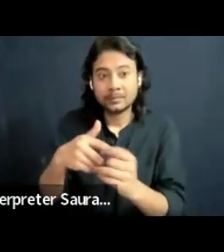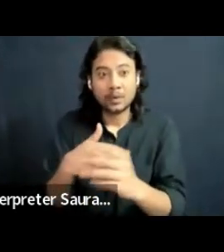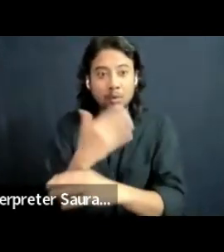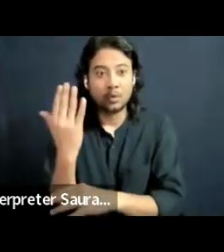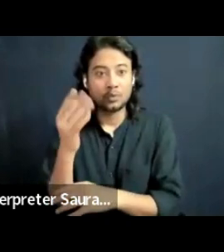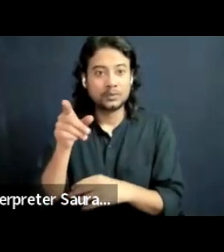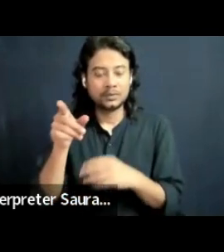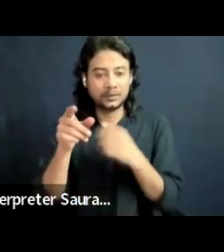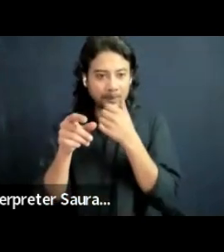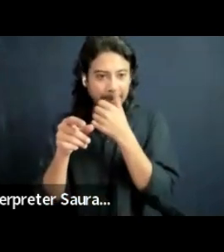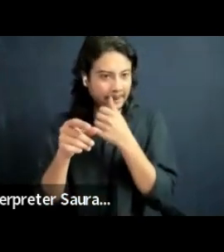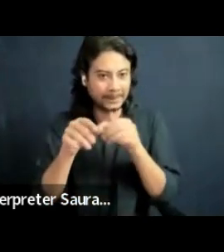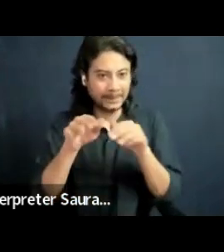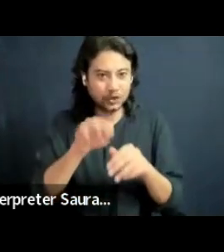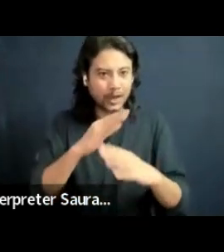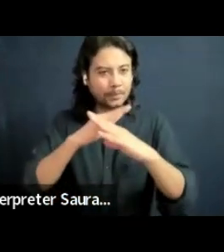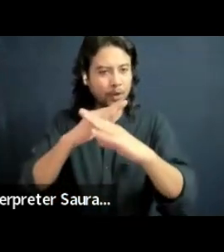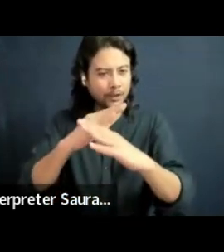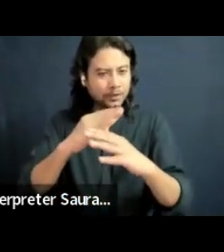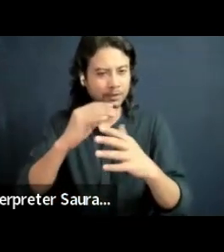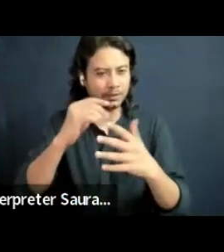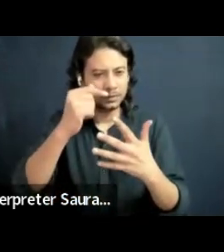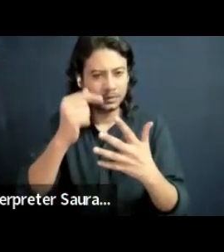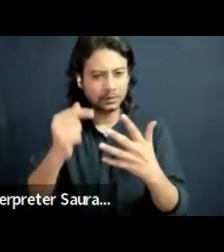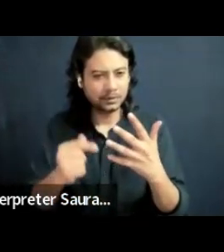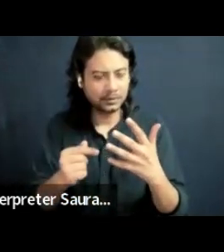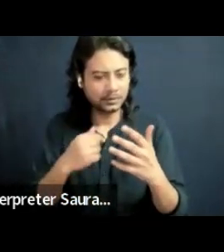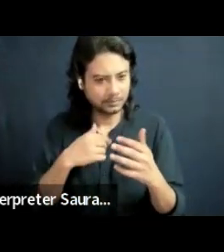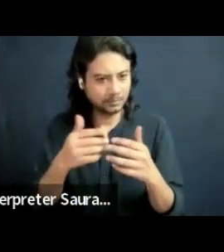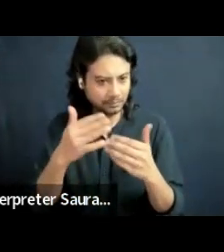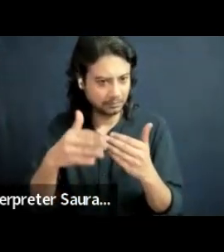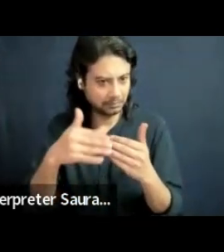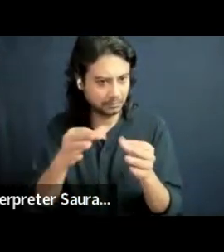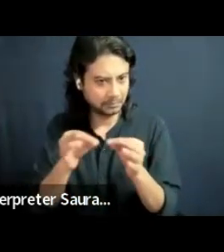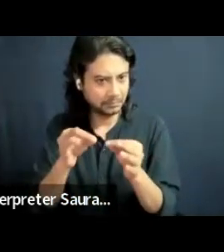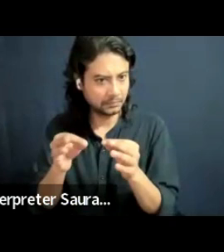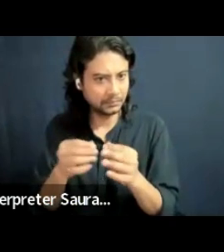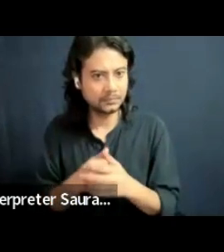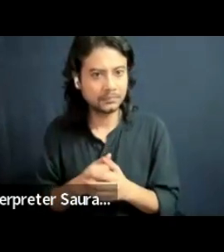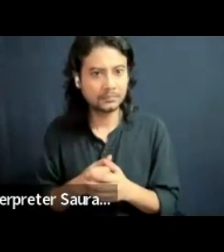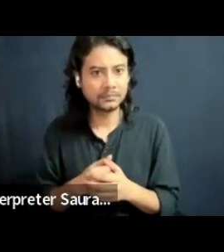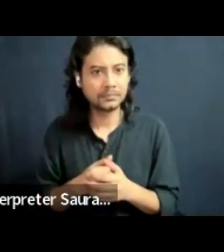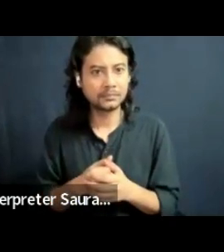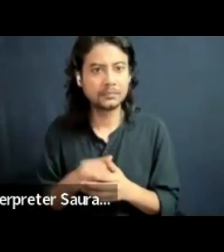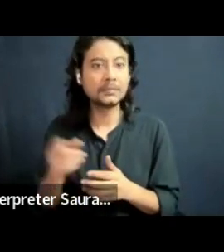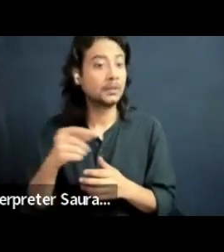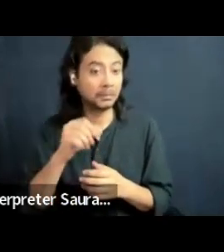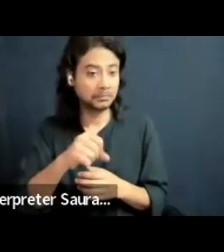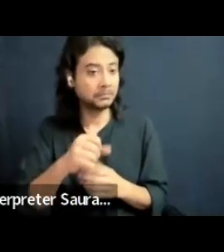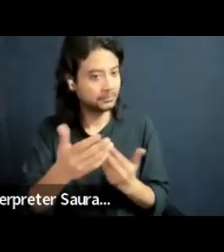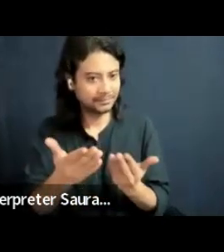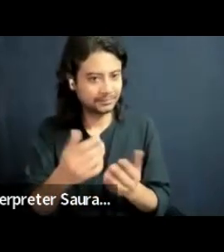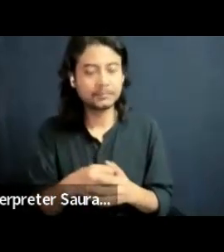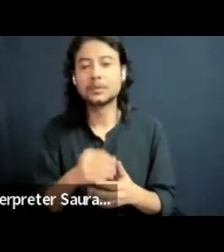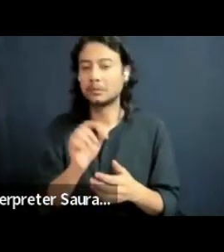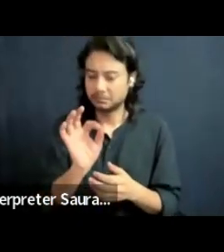Yes, ma'am, we can go on. Yeah. Okay. So I'll just briefly go into some of these concepts that we talked about earlier.